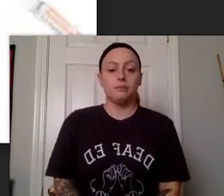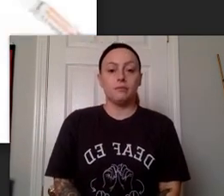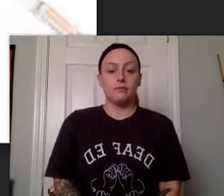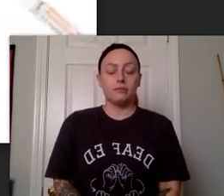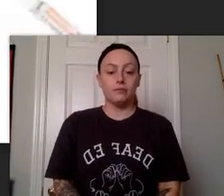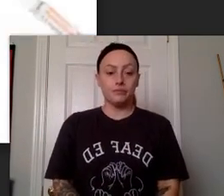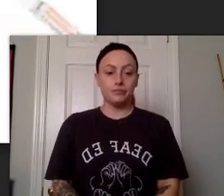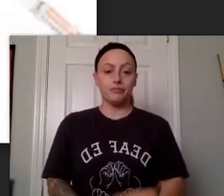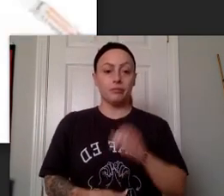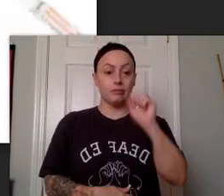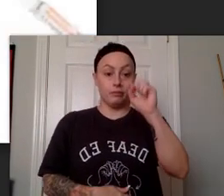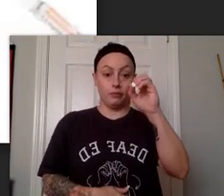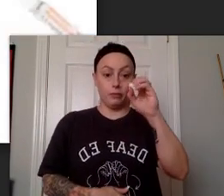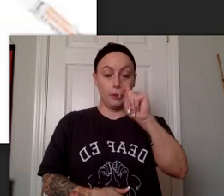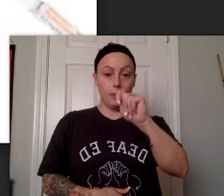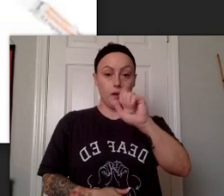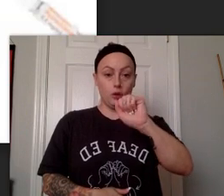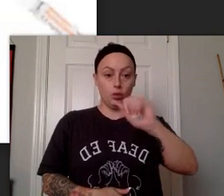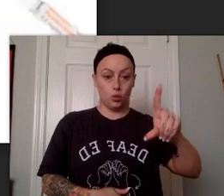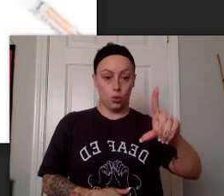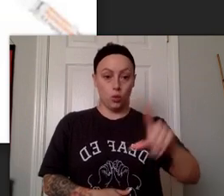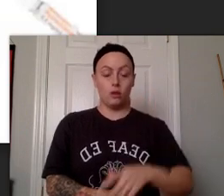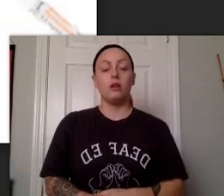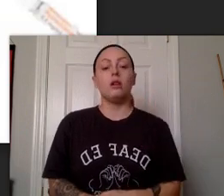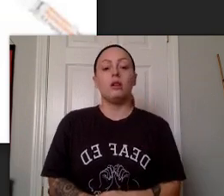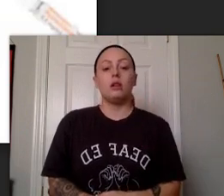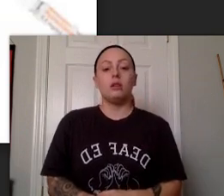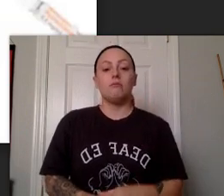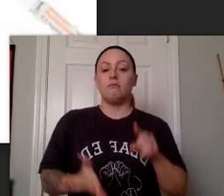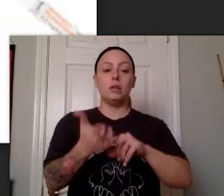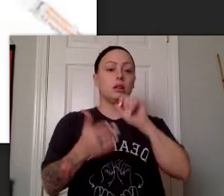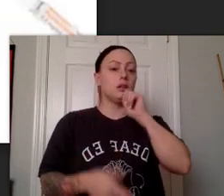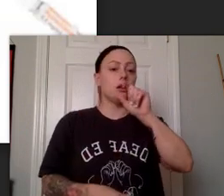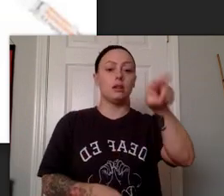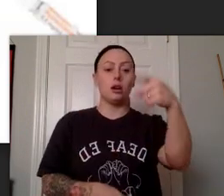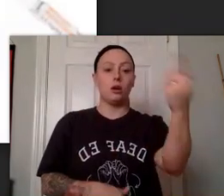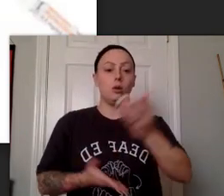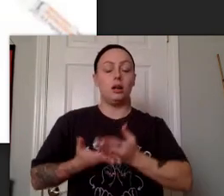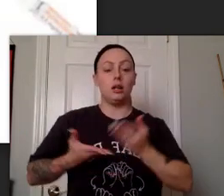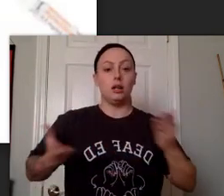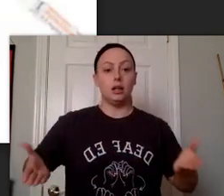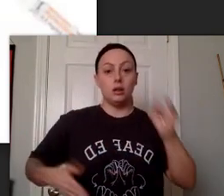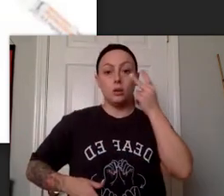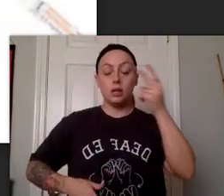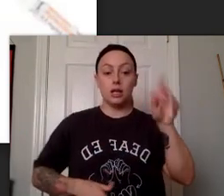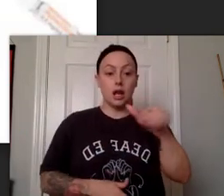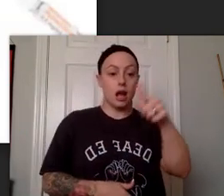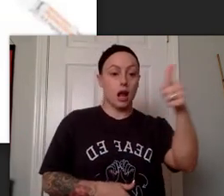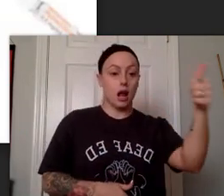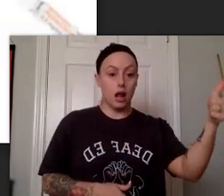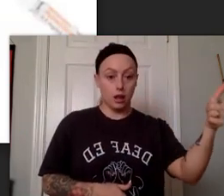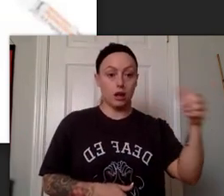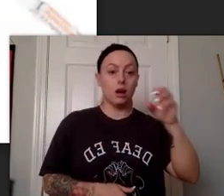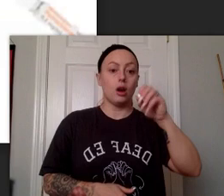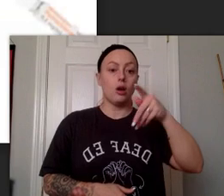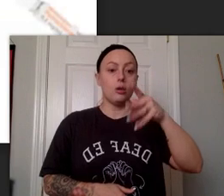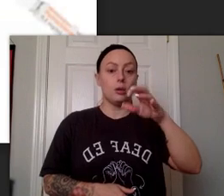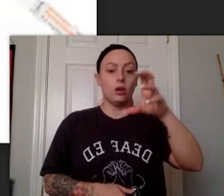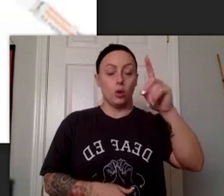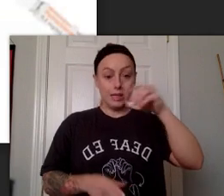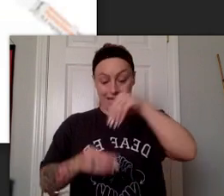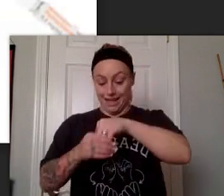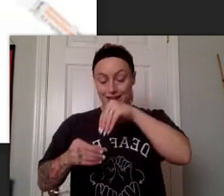So we have a tool, fortunately, and fentanyl isn't the only thing either. We see other opioids contaminating drugs.